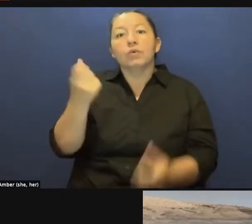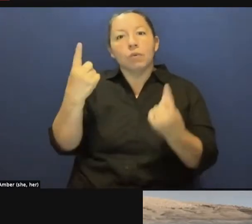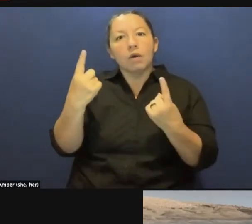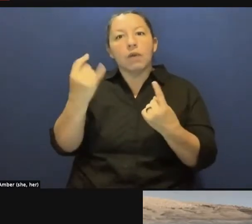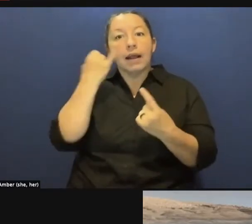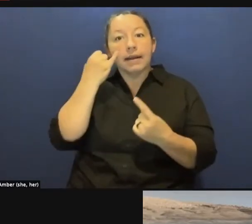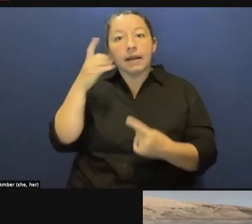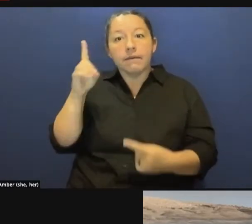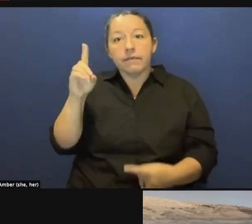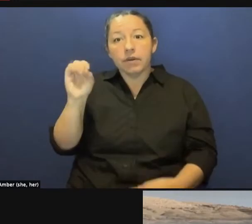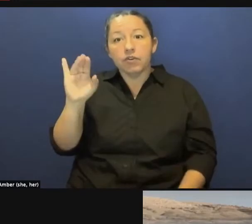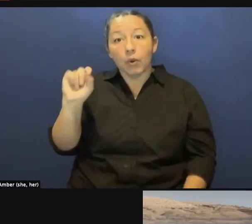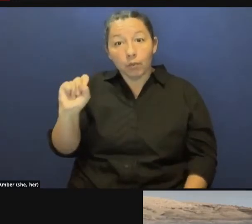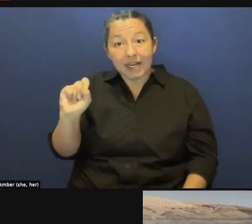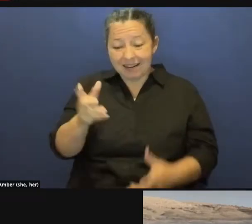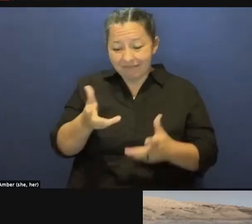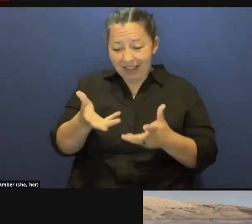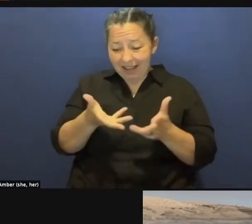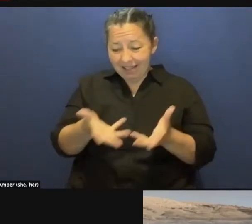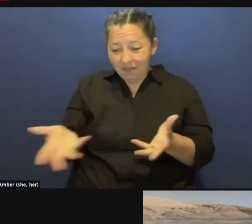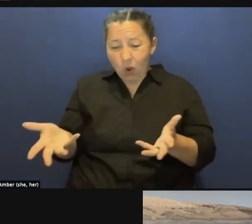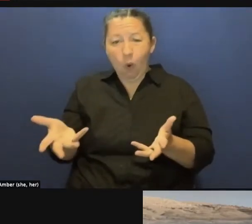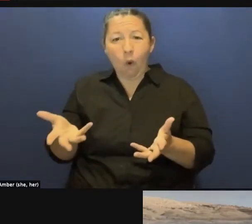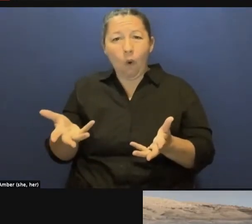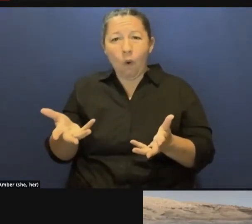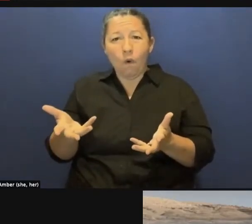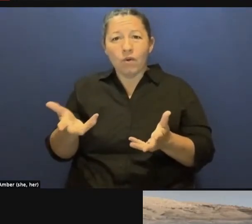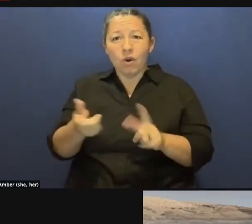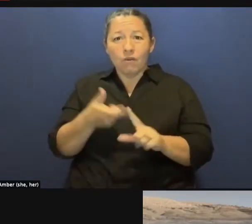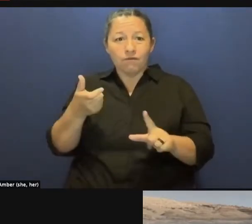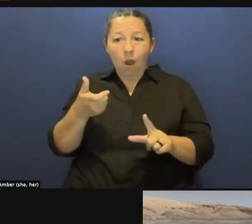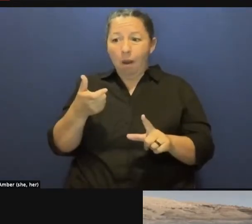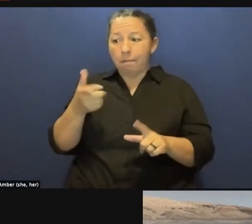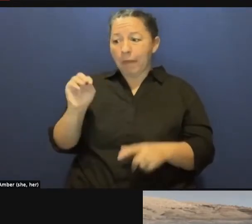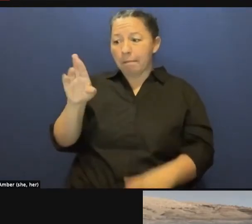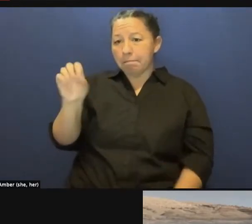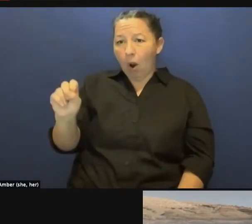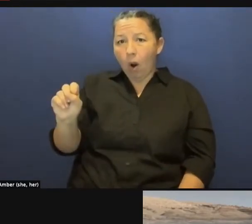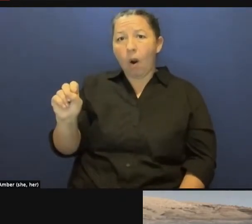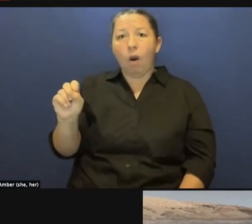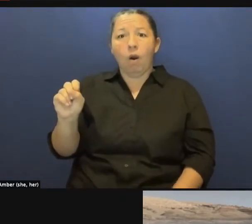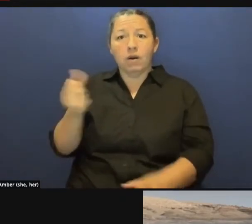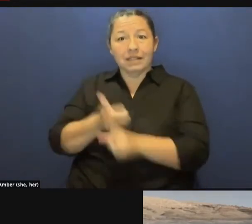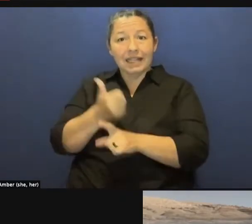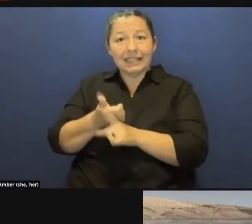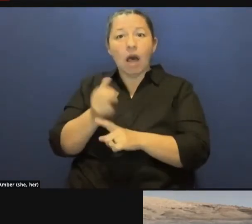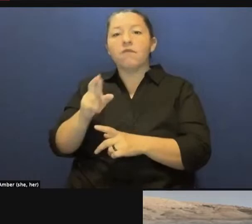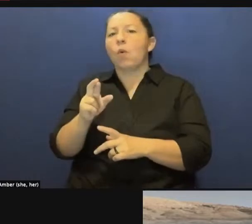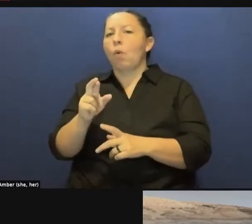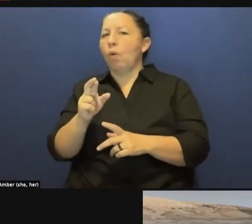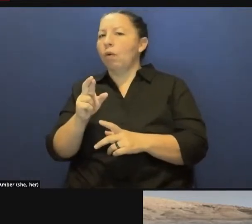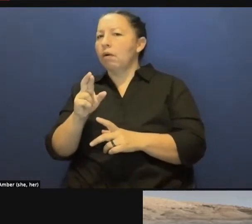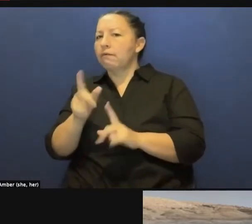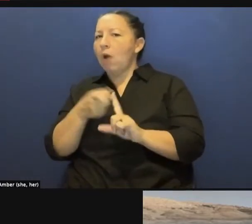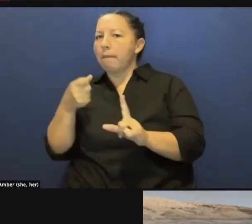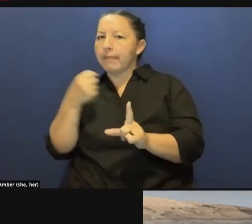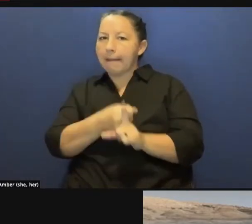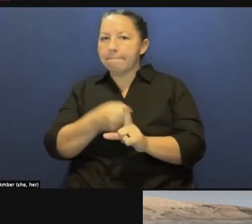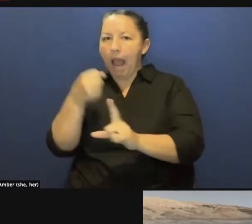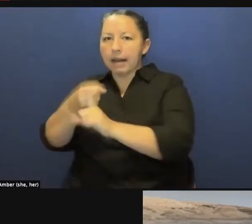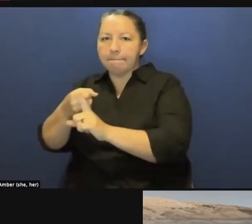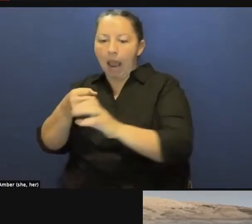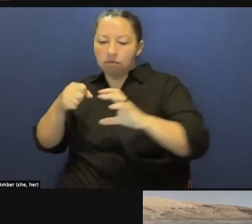over from accretion of Mars, or impacts that have put material in the equatorial plane